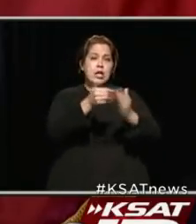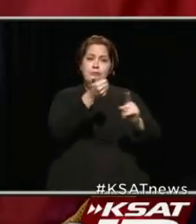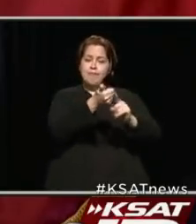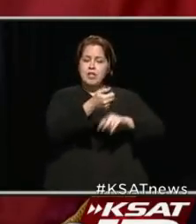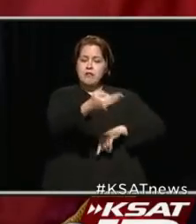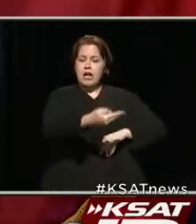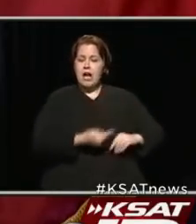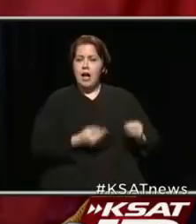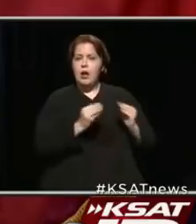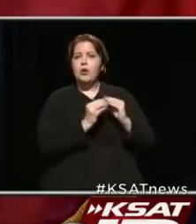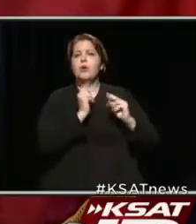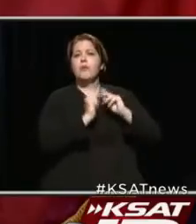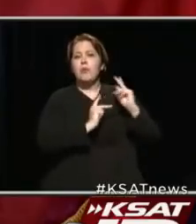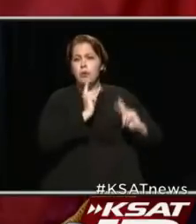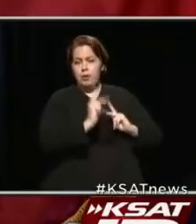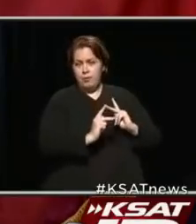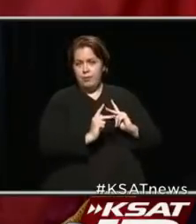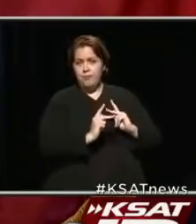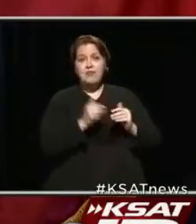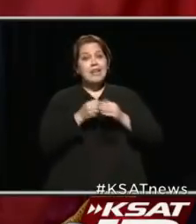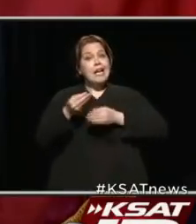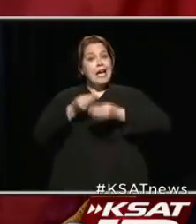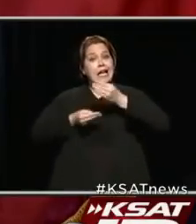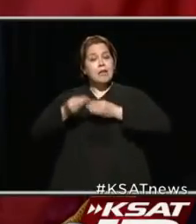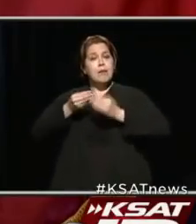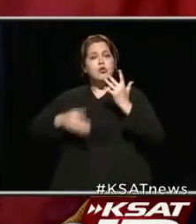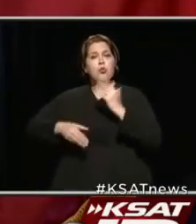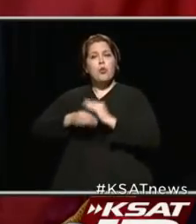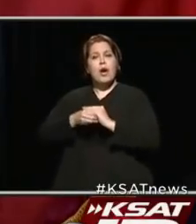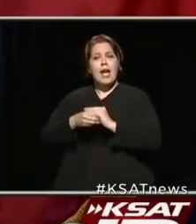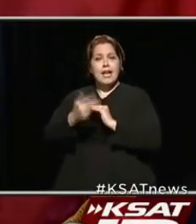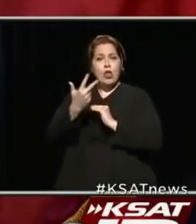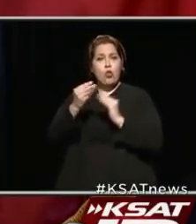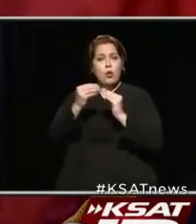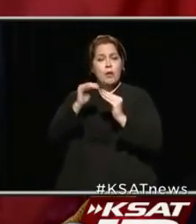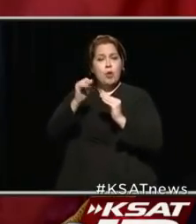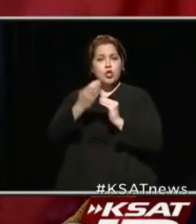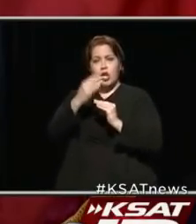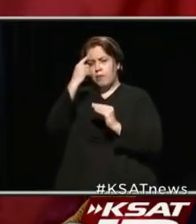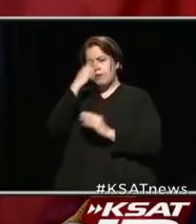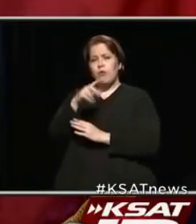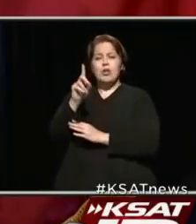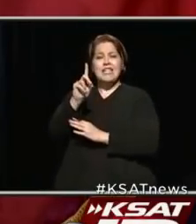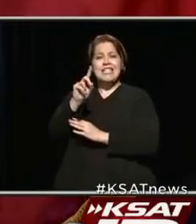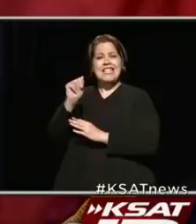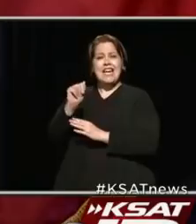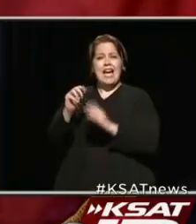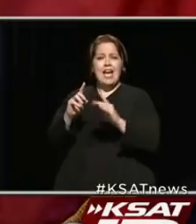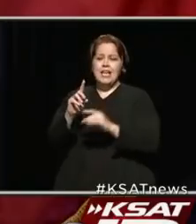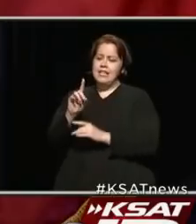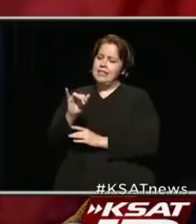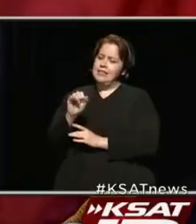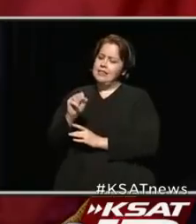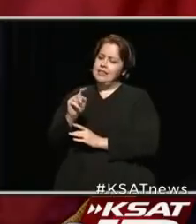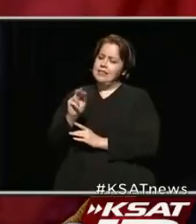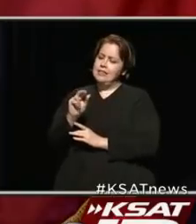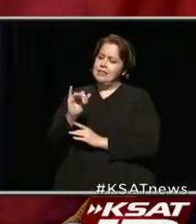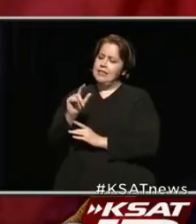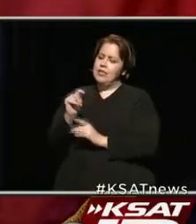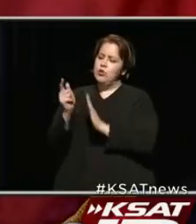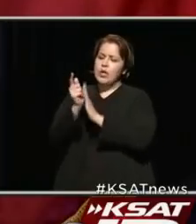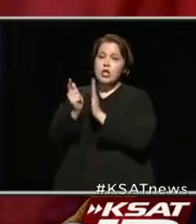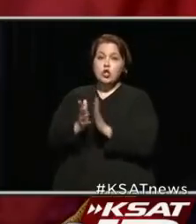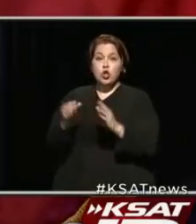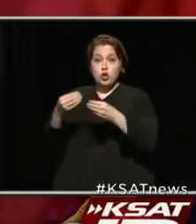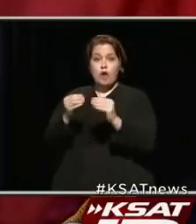hire additional people. In the budget, we're putting another three positions for the district attorney's office for long-term support of the